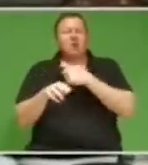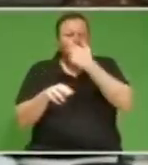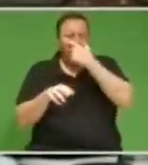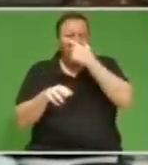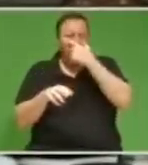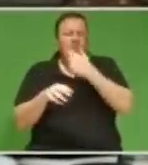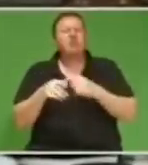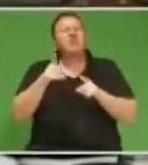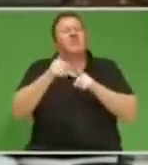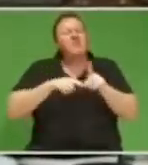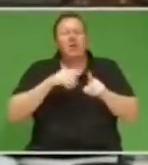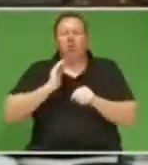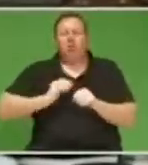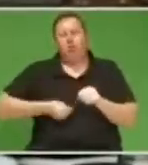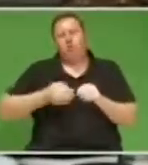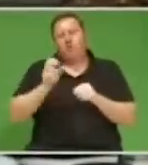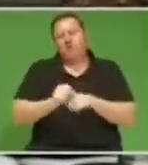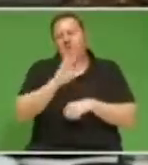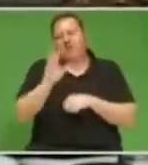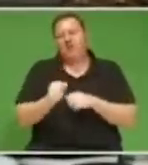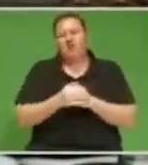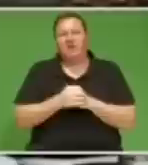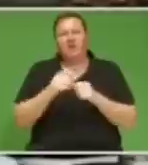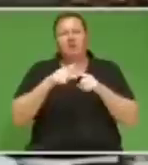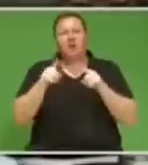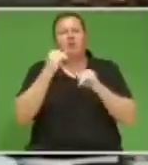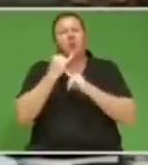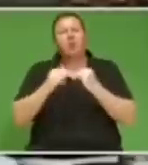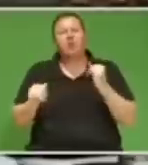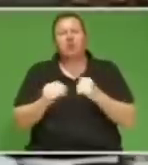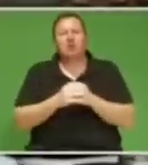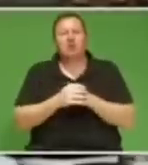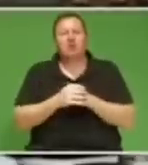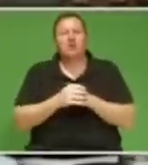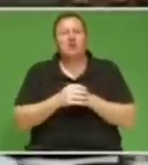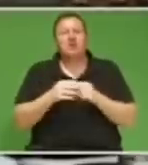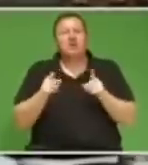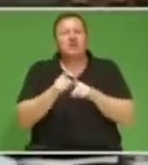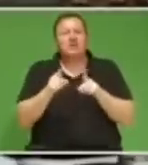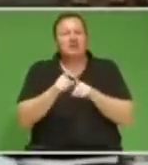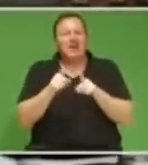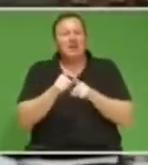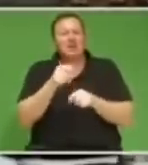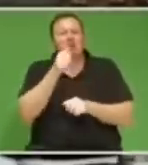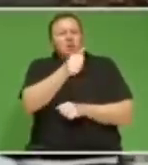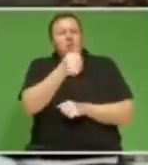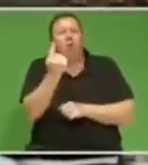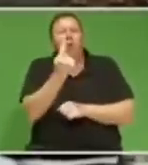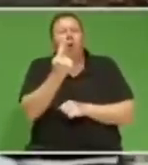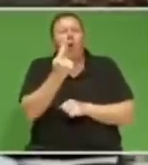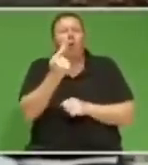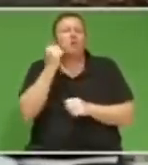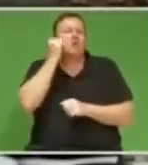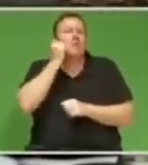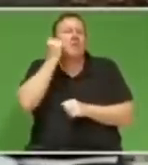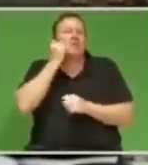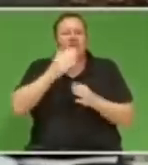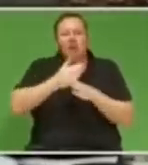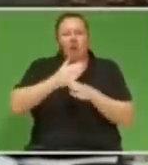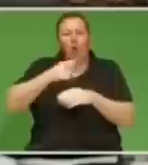these women of this country, but it was worse, you failed your own domestic worker, who